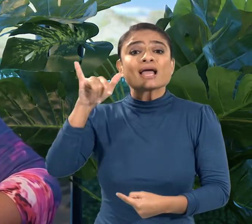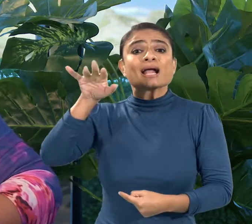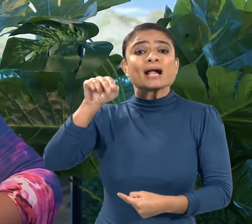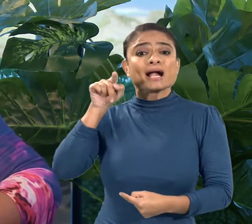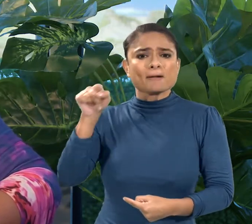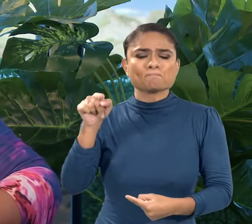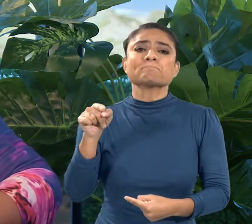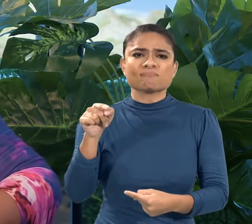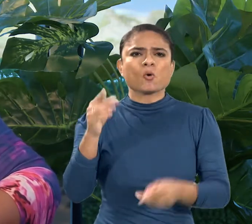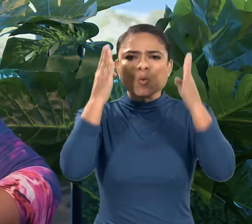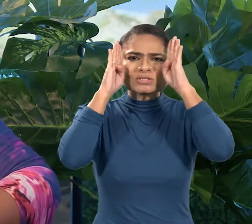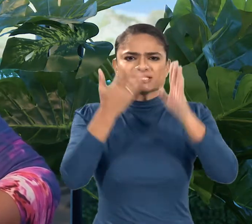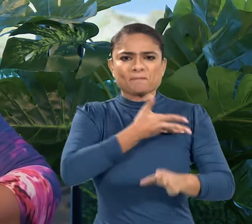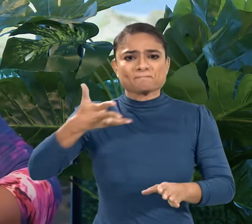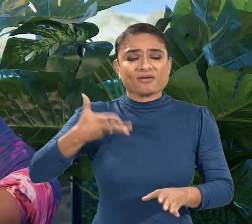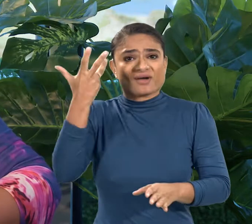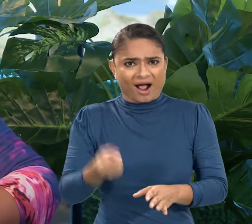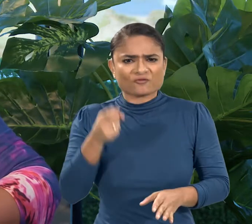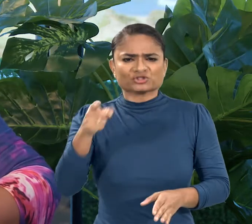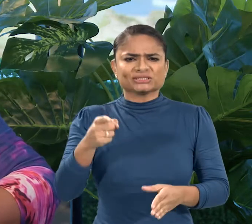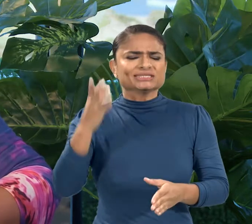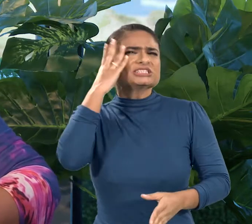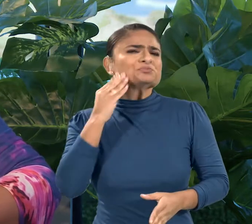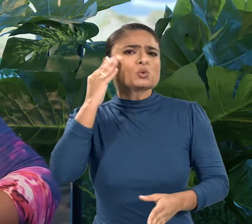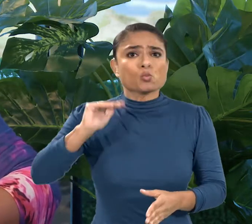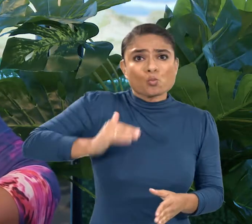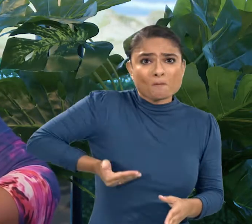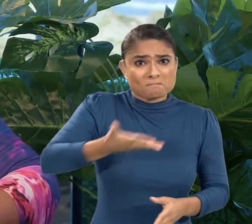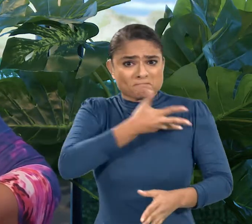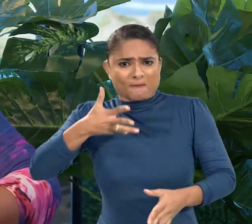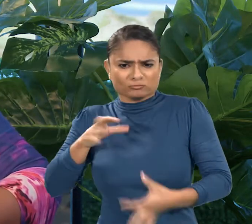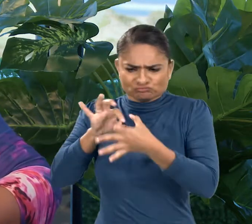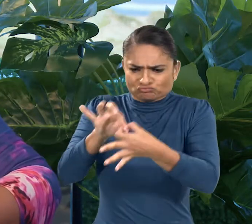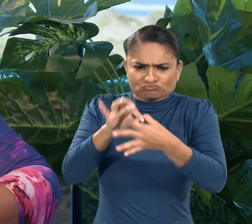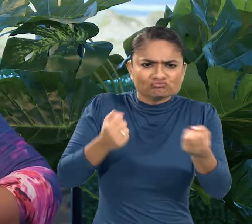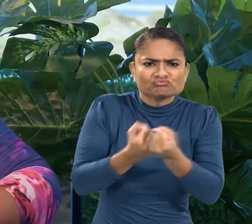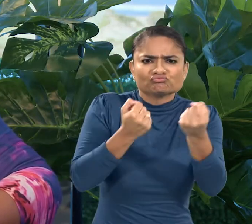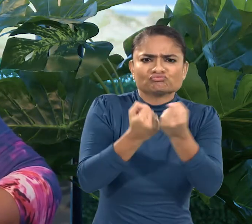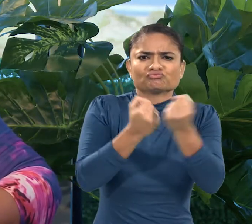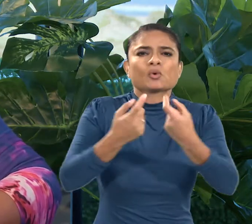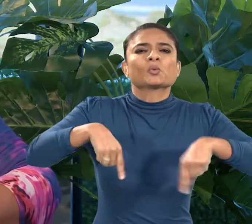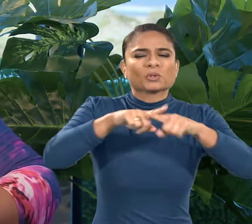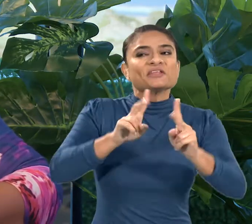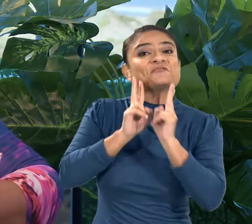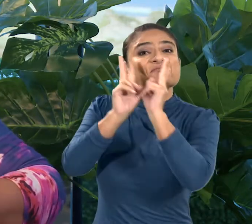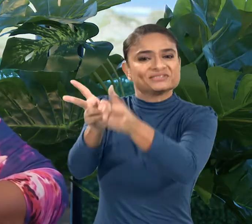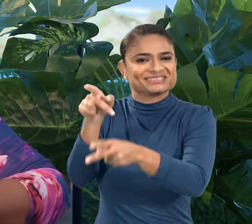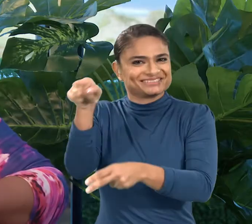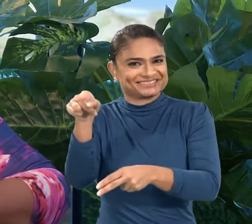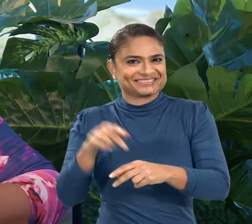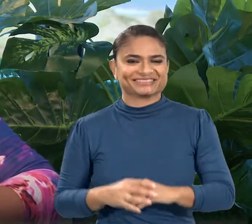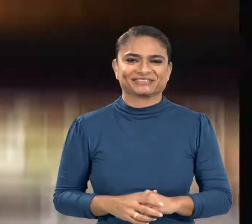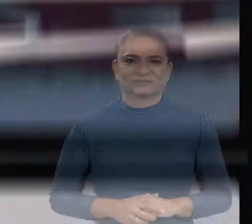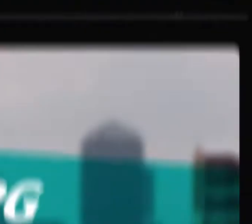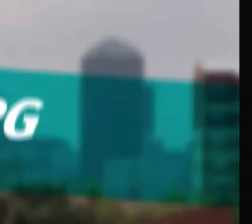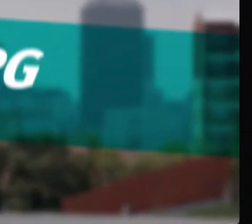is 'n kunstenaar, sakevrou en moeder wat 'n reis van vrou wees en moederskap met ons deel. Ons het 'n draai by haar gaan